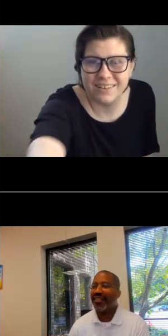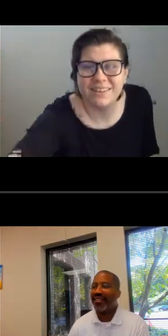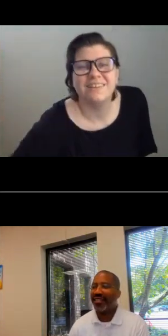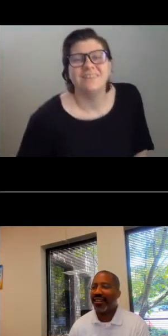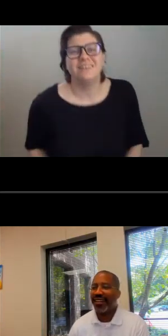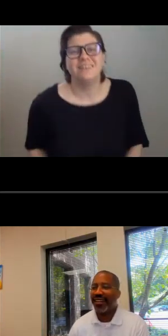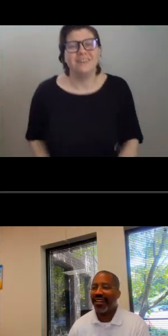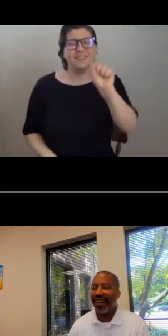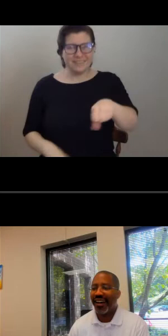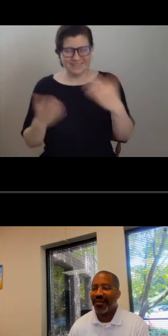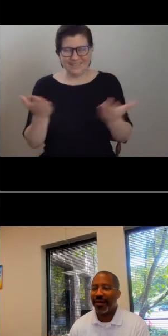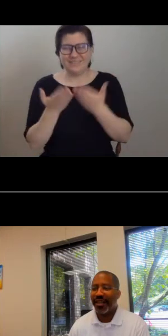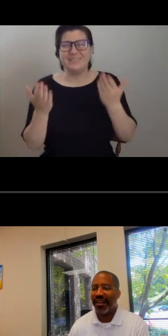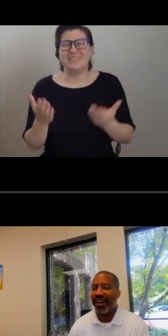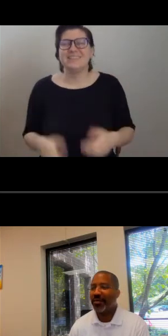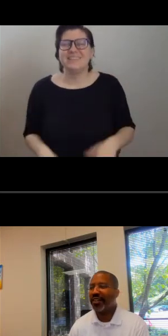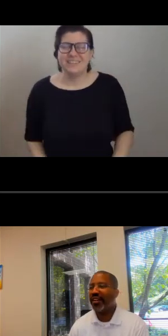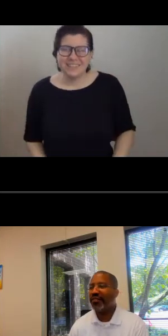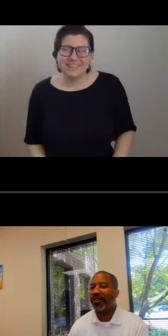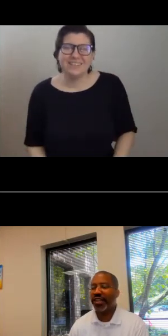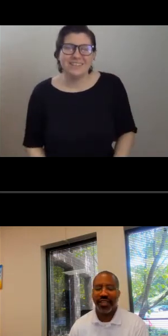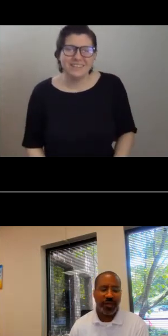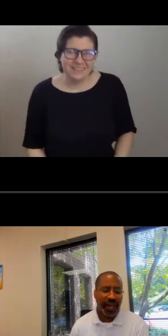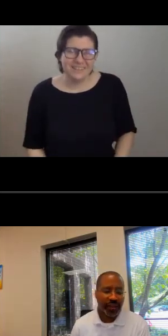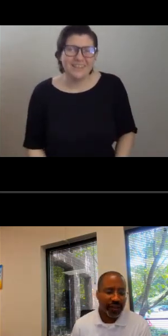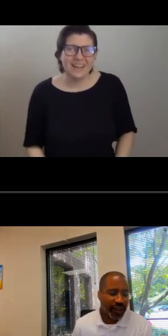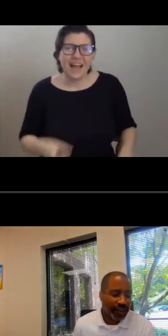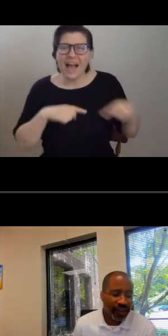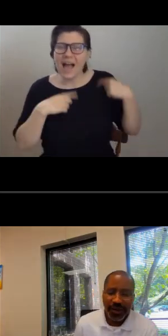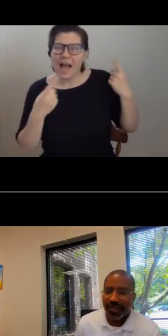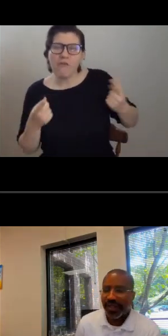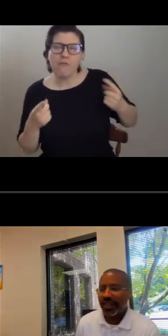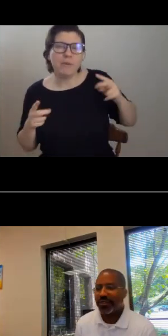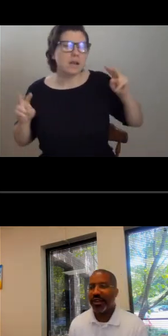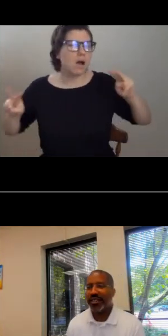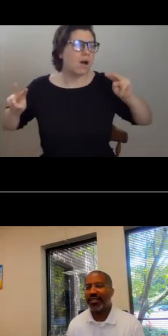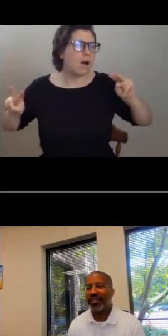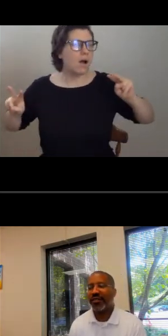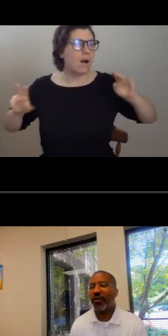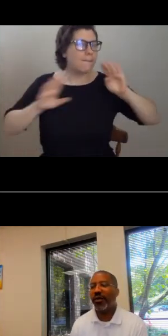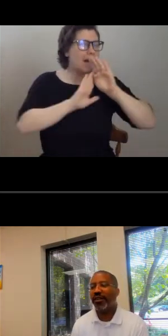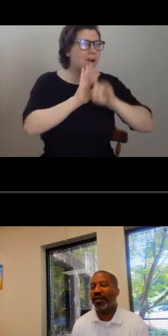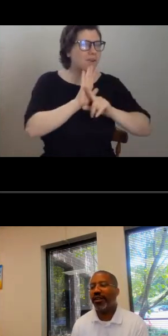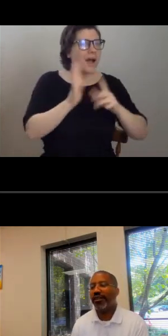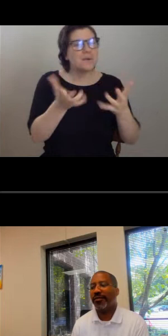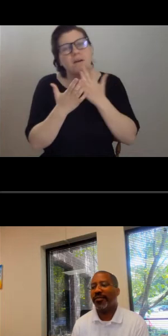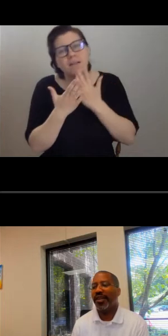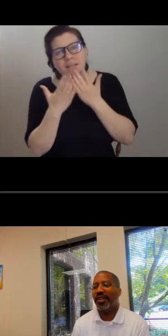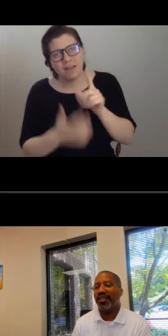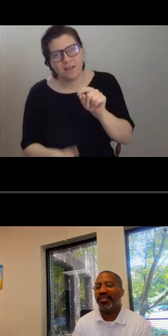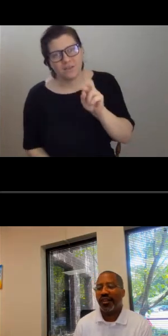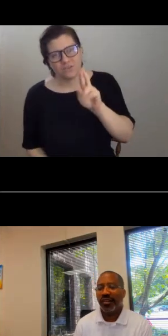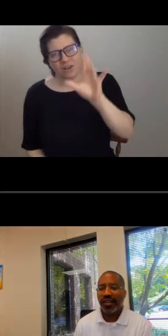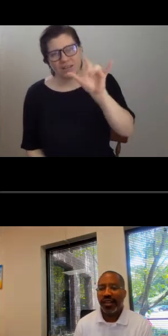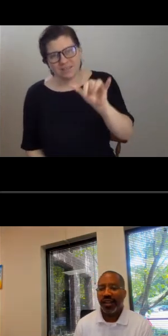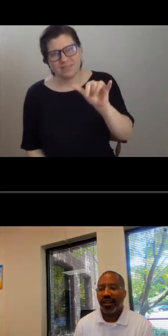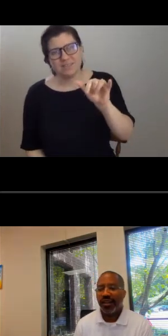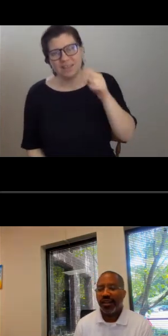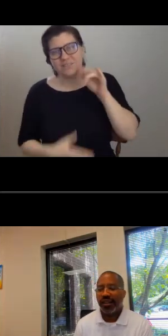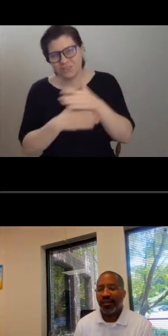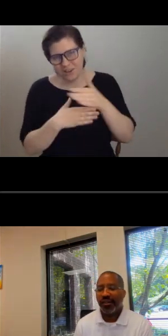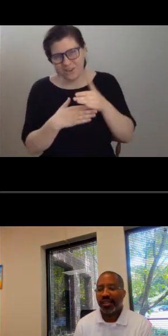can hear you very Good. well. I've Yes. been So, I've been hovering in the background. I want to thank Tracy for